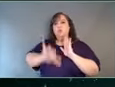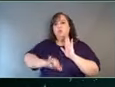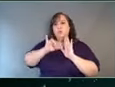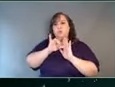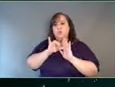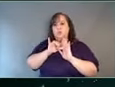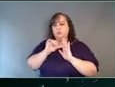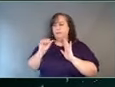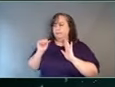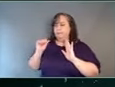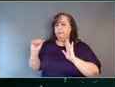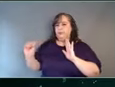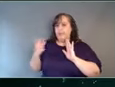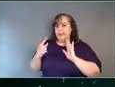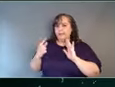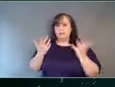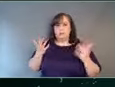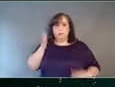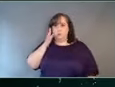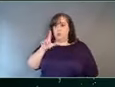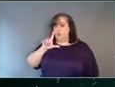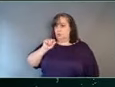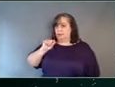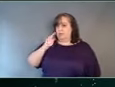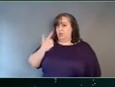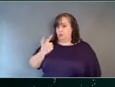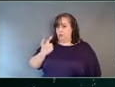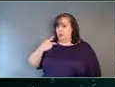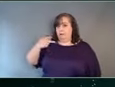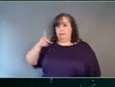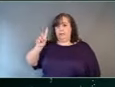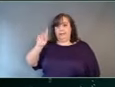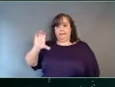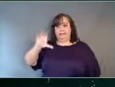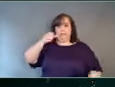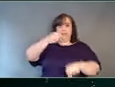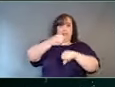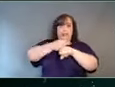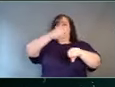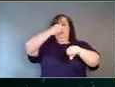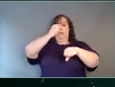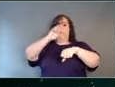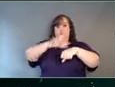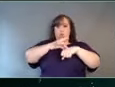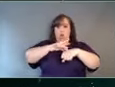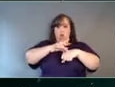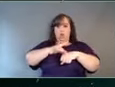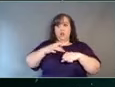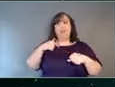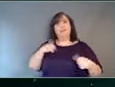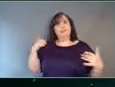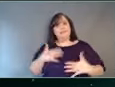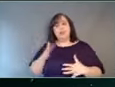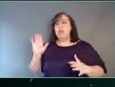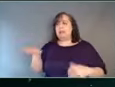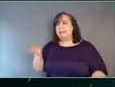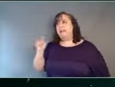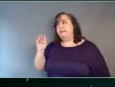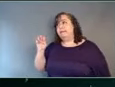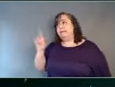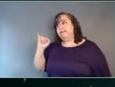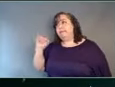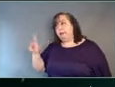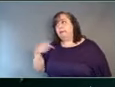hit Earth? I'm scared. Tarek, I understand that this is not a real asteroid, but was this name of